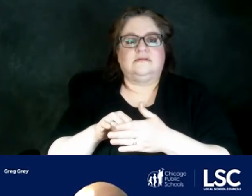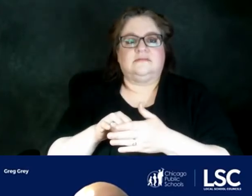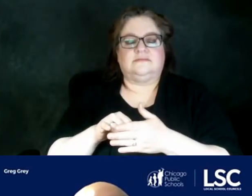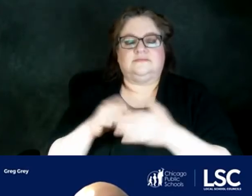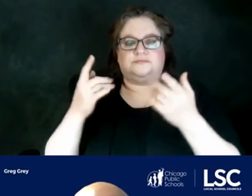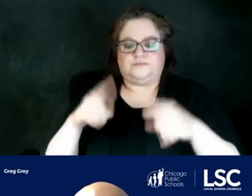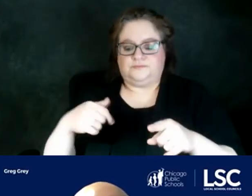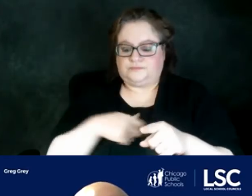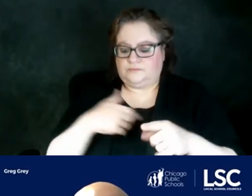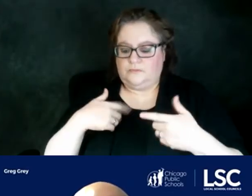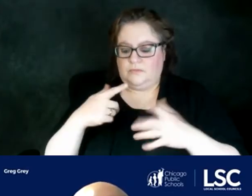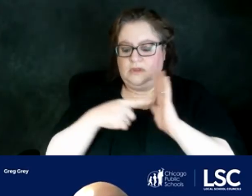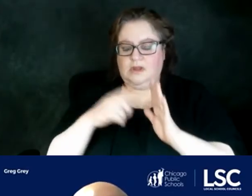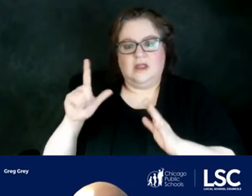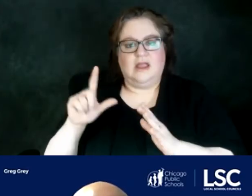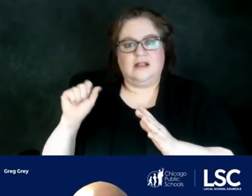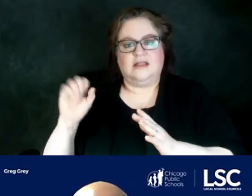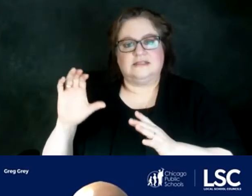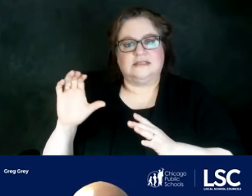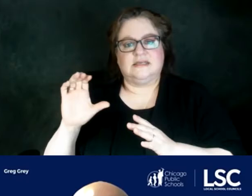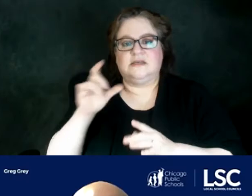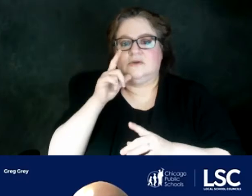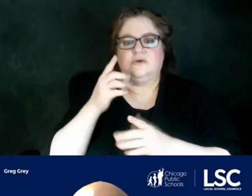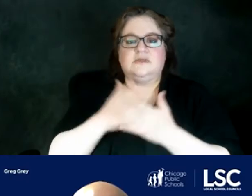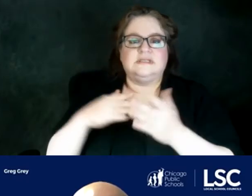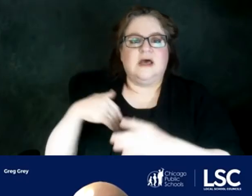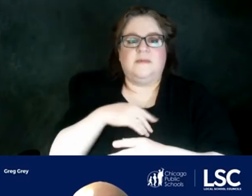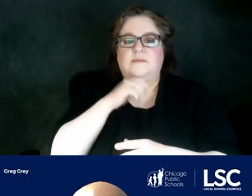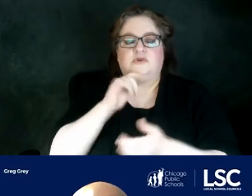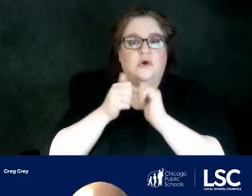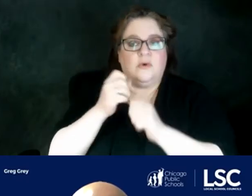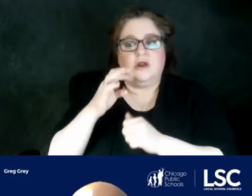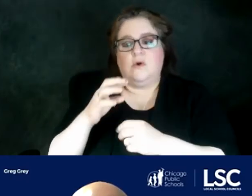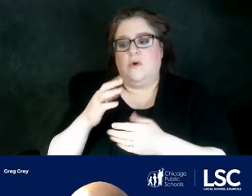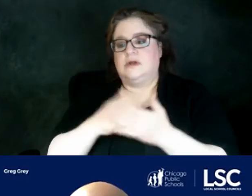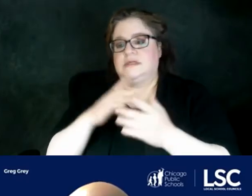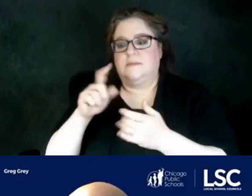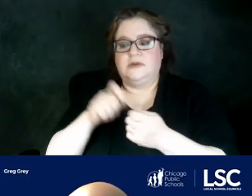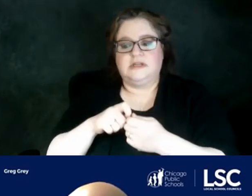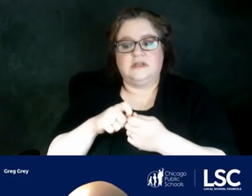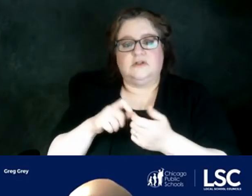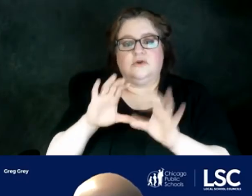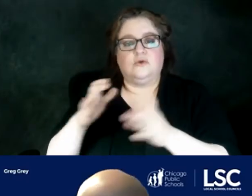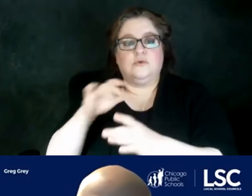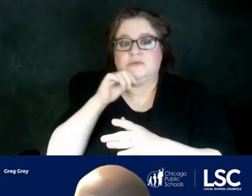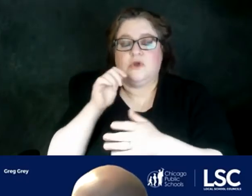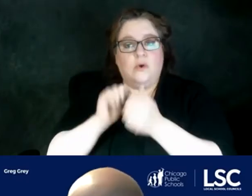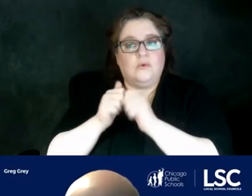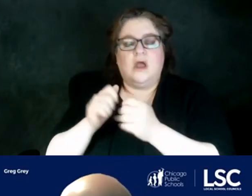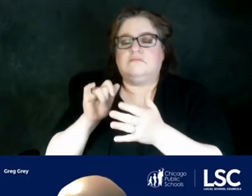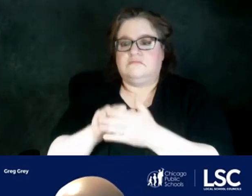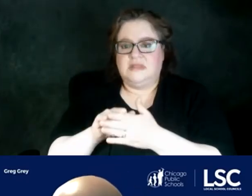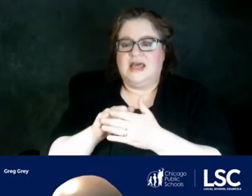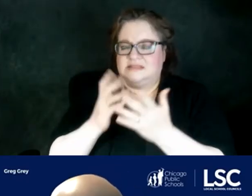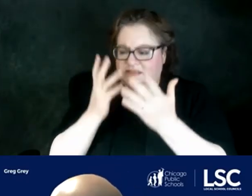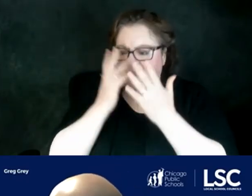examples of LSCs whose some members don't run or some particular groups don't run, that is a